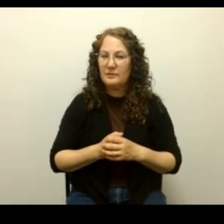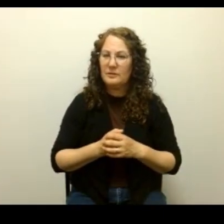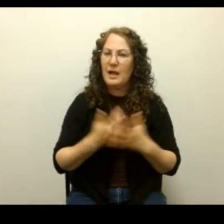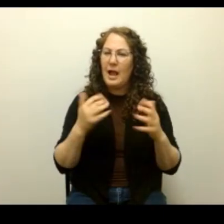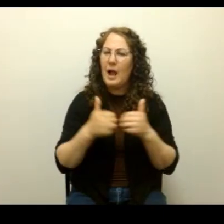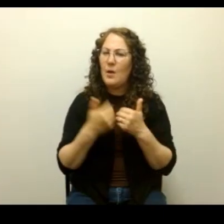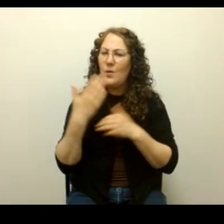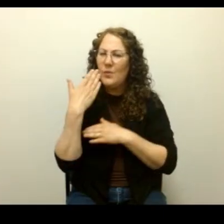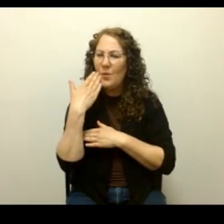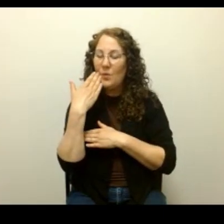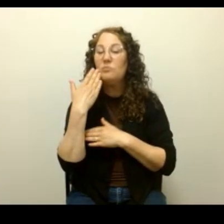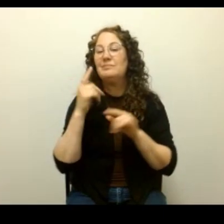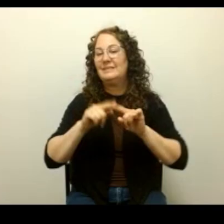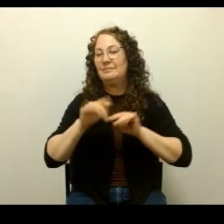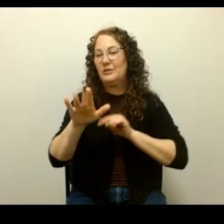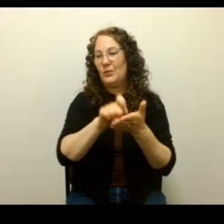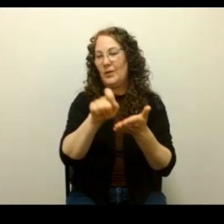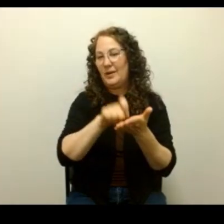write.